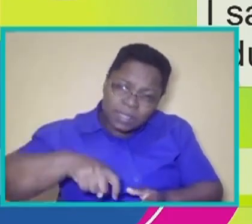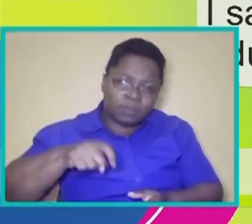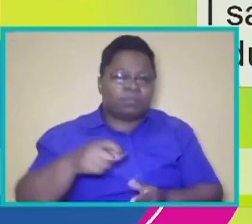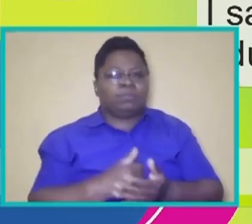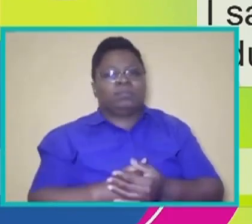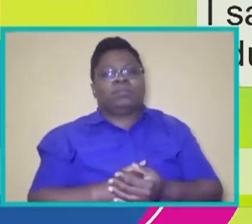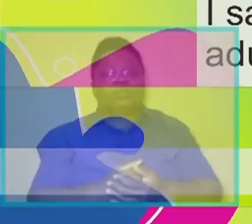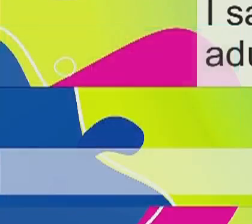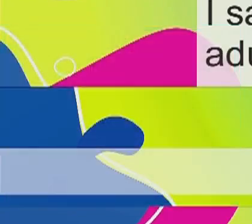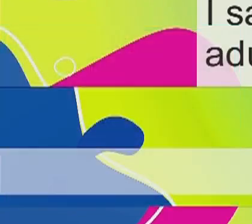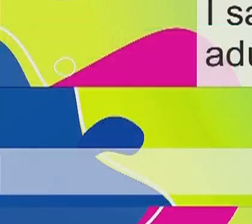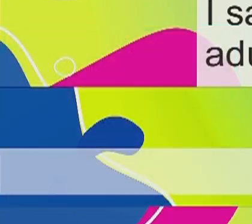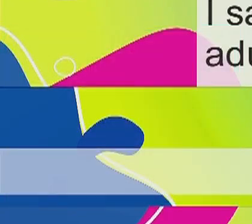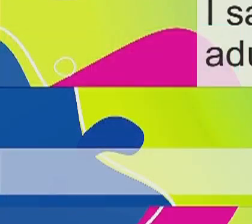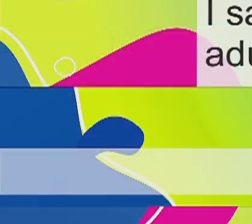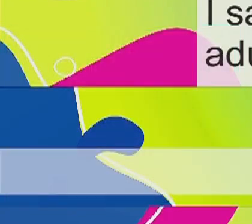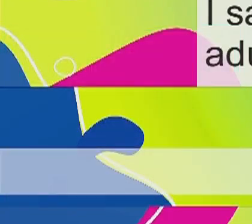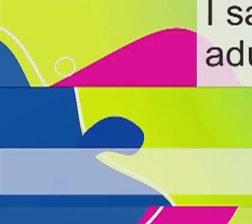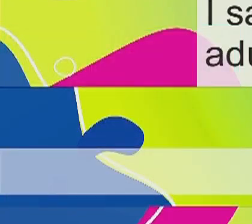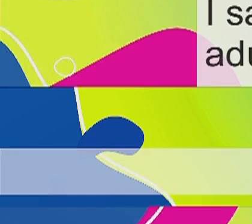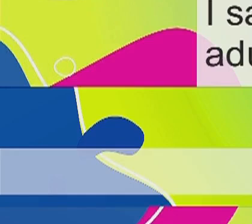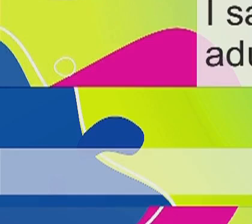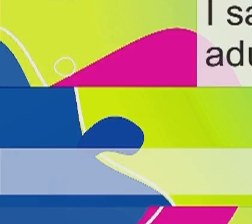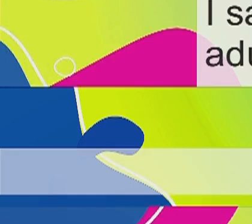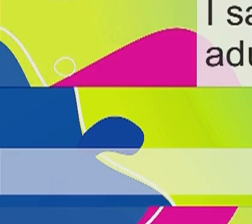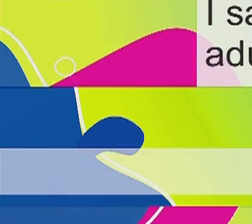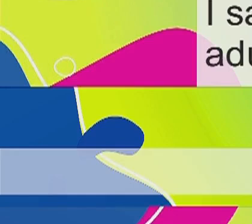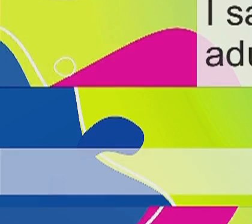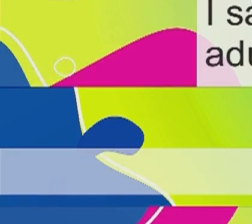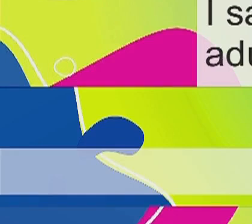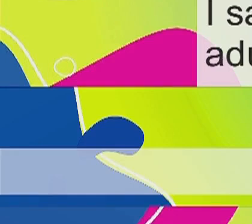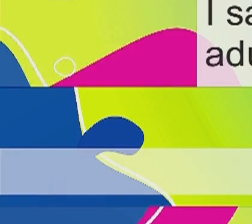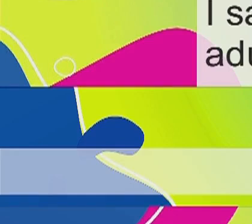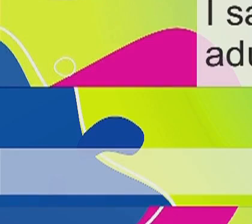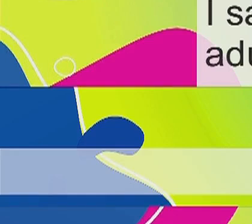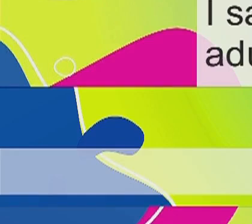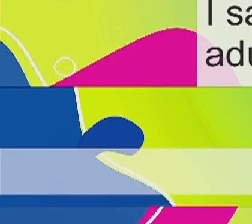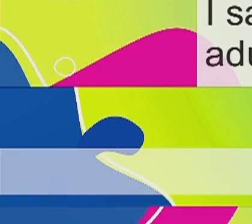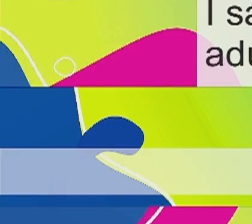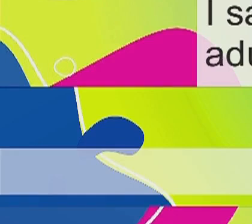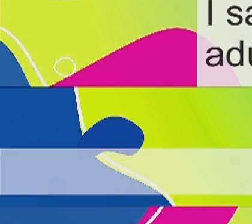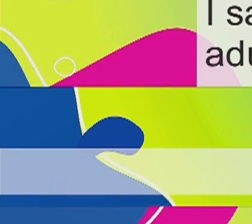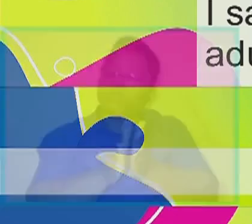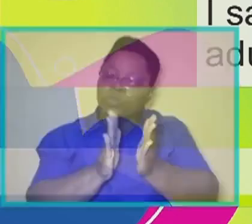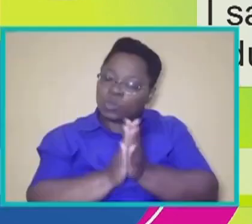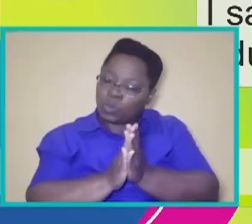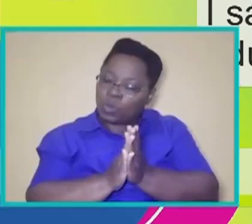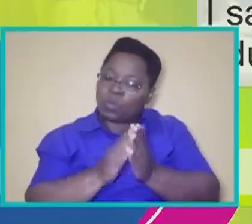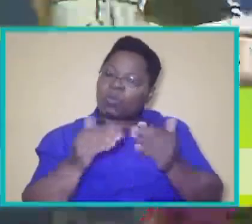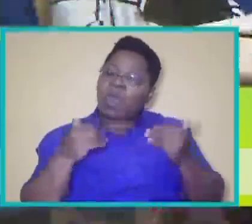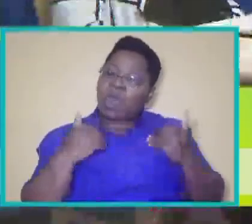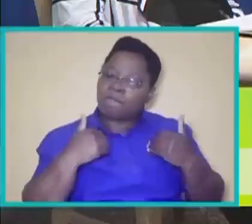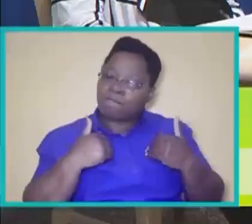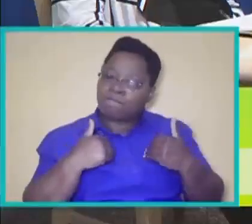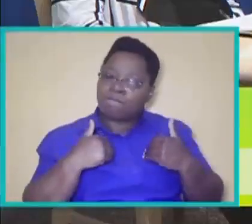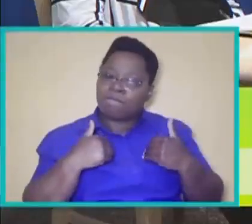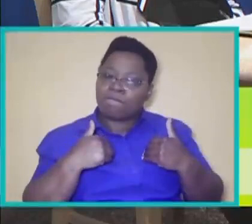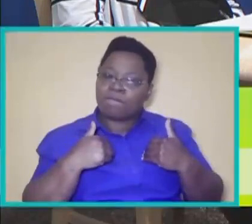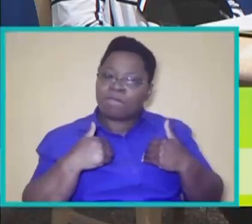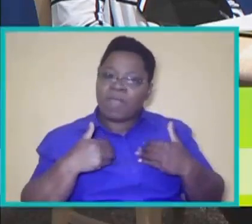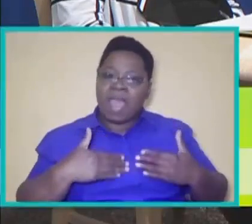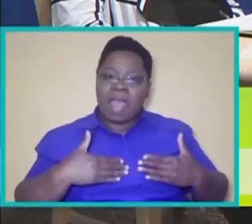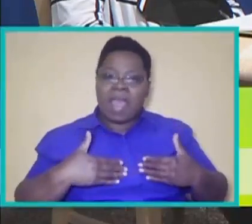Yeah, in fact, at the primary school level and at the secondary school, you have something called health and family